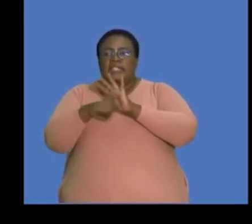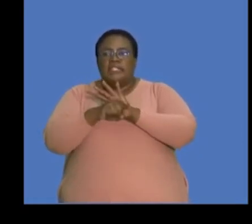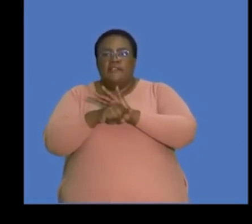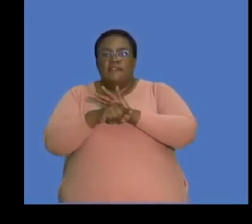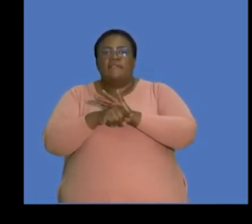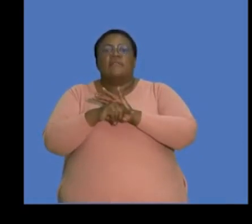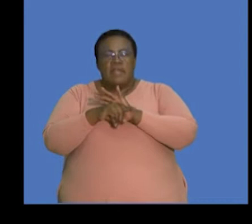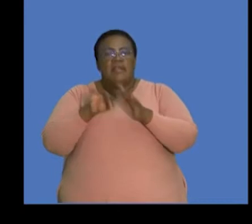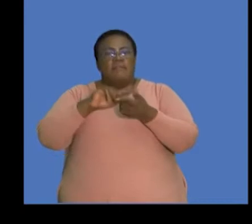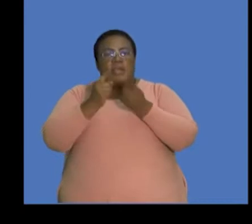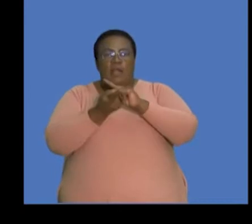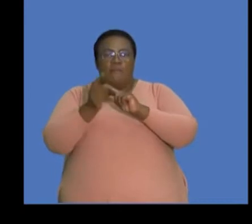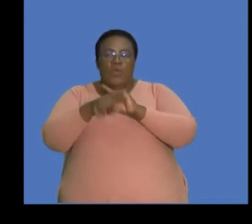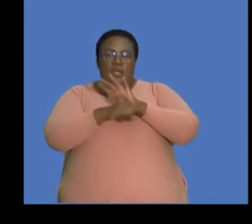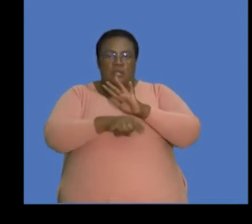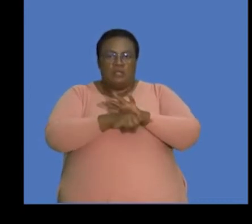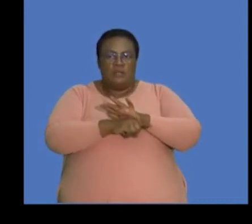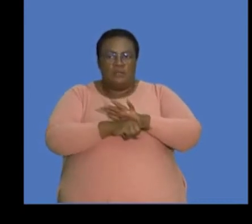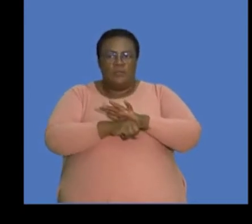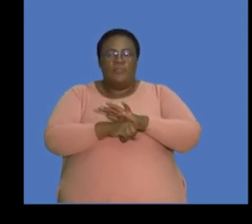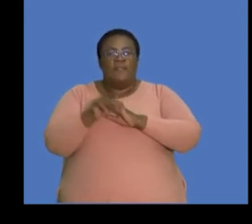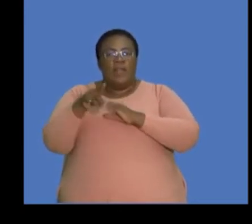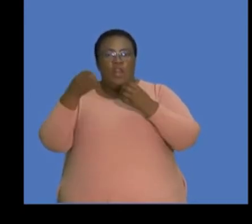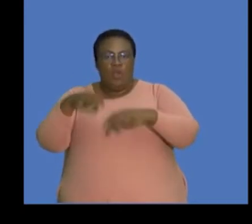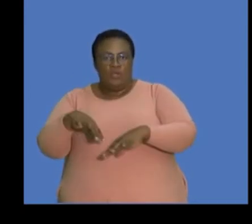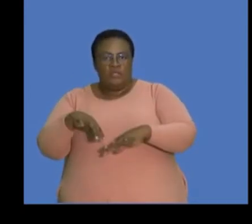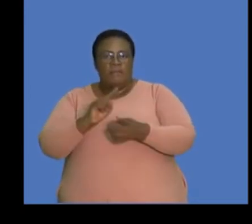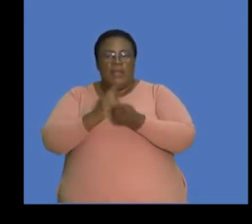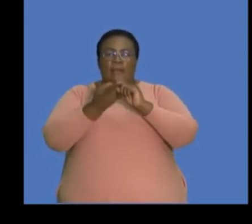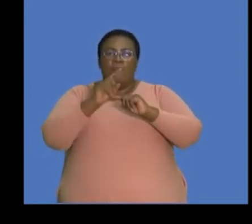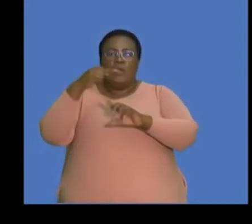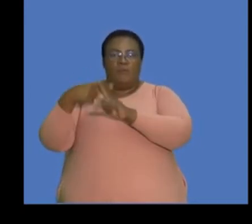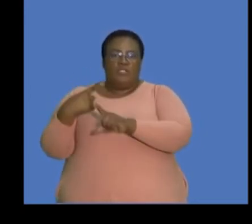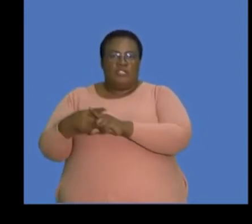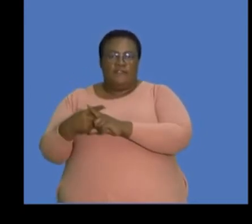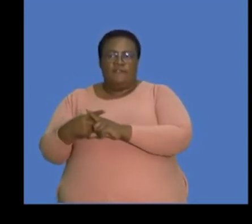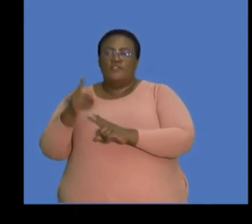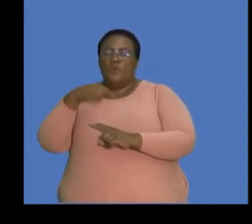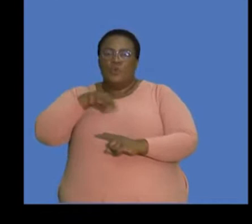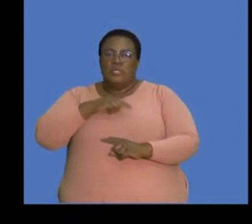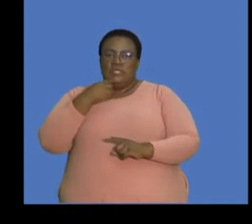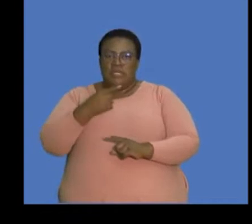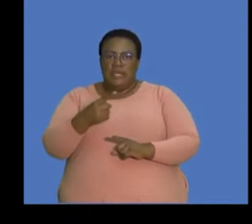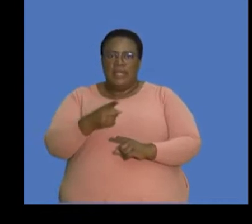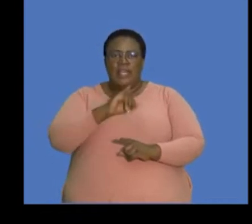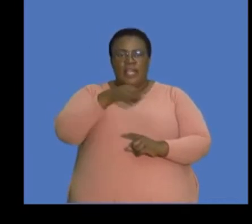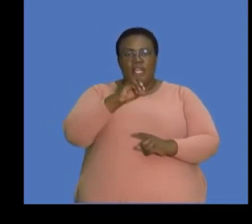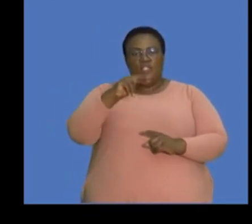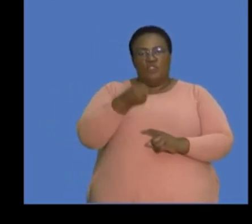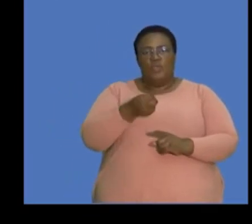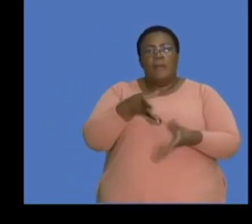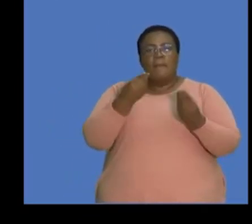negative electrons became negatively charged, while the one that lost became positively charged. So in essence, we are saying